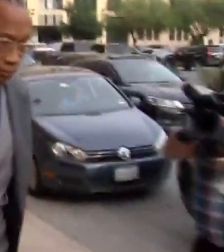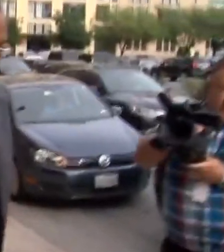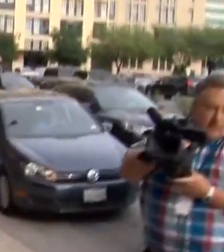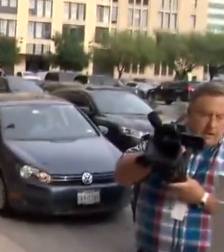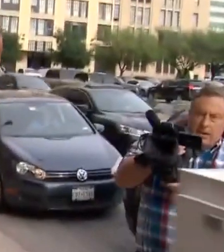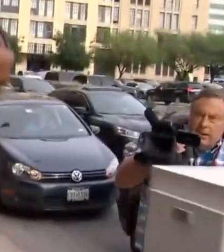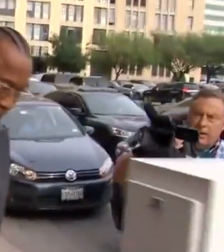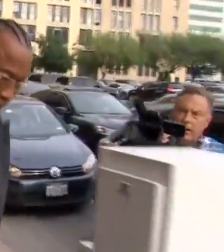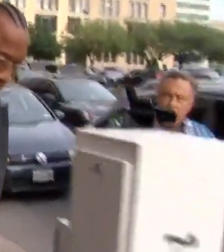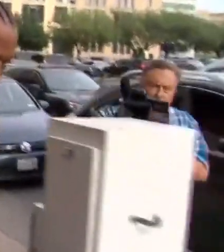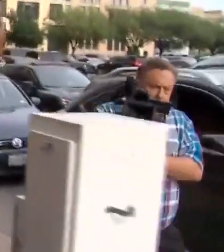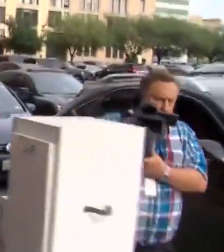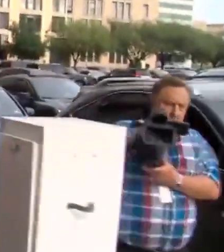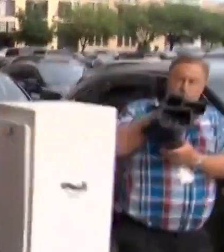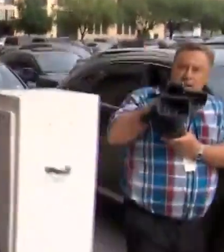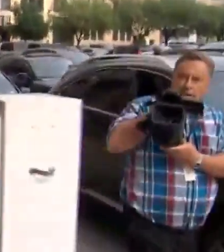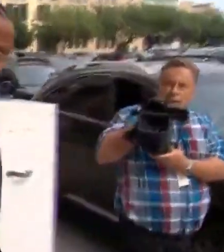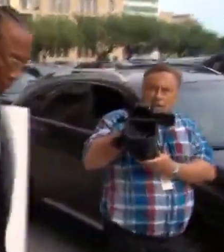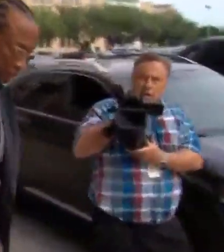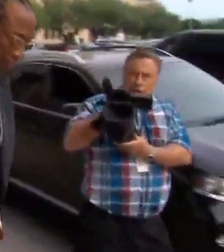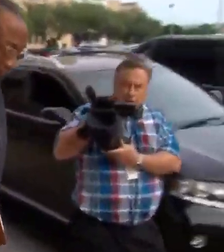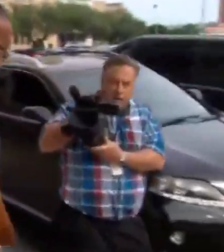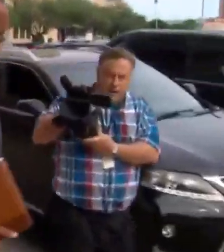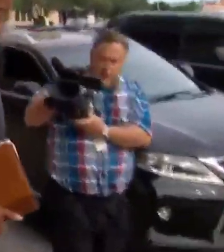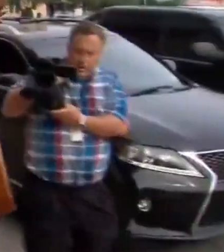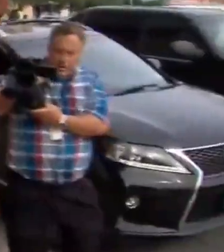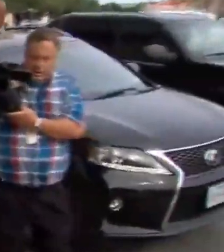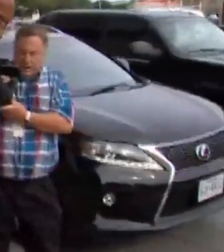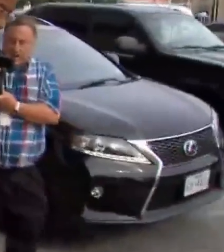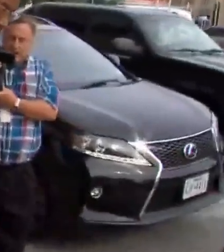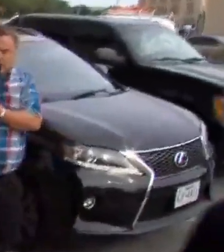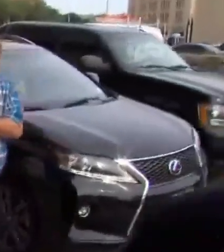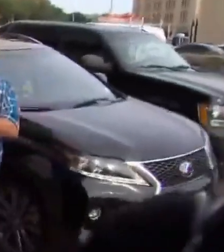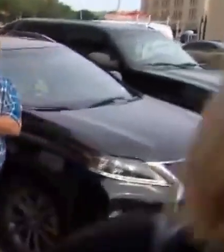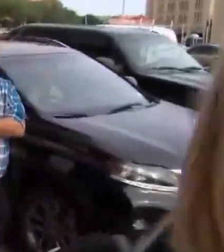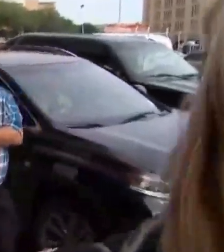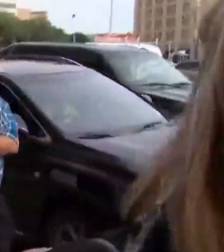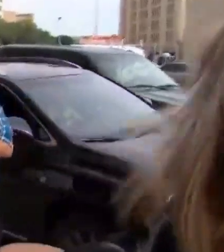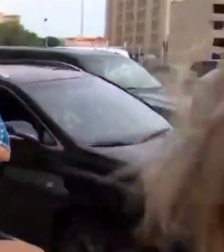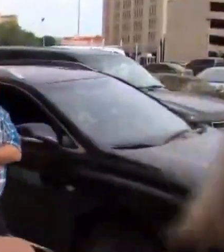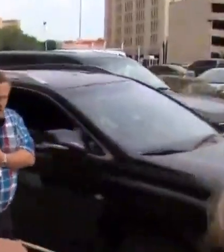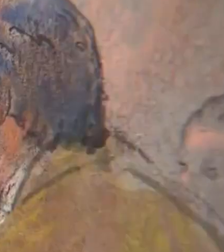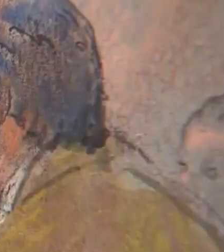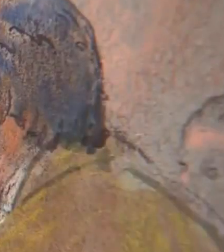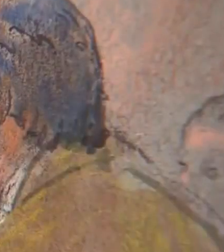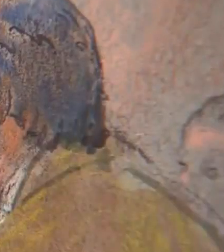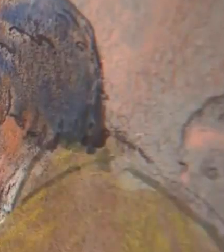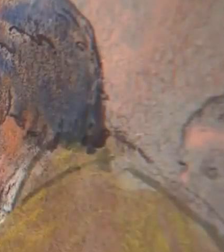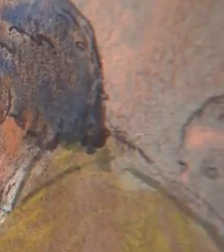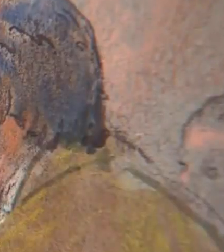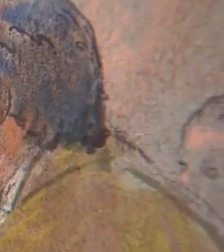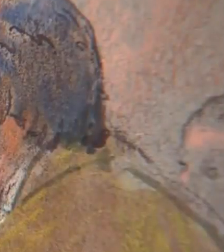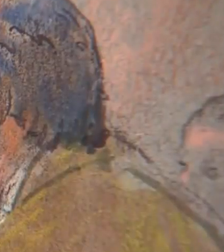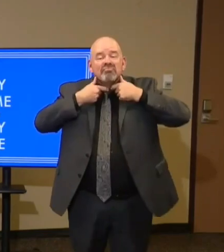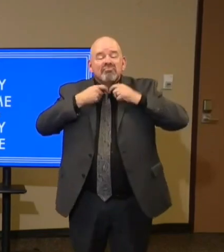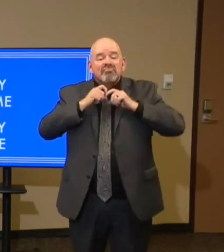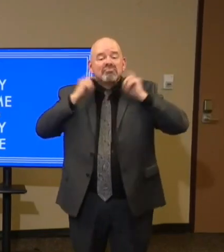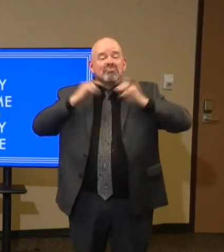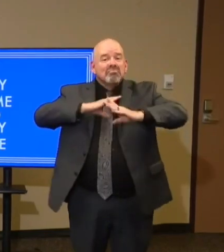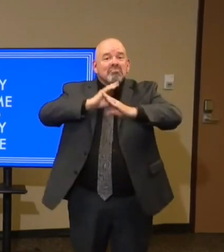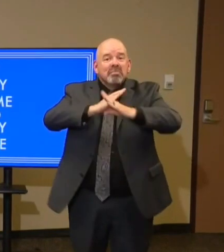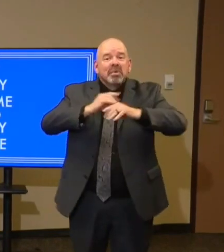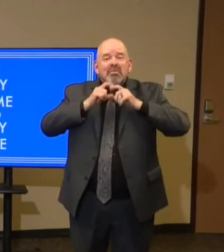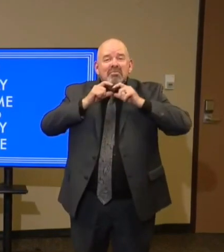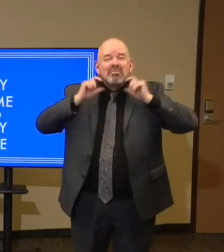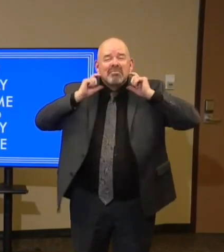way, is arguably the most attention-seeking politician in Dallas. He certainly had the most corruption charges and arrests lobbed at him. So